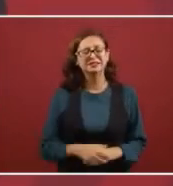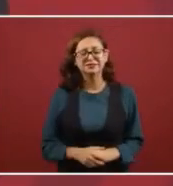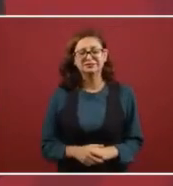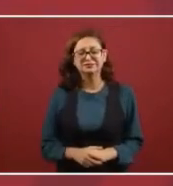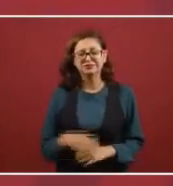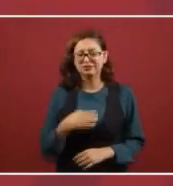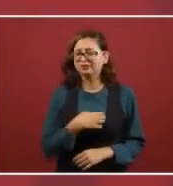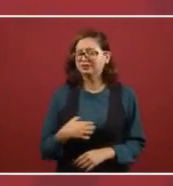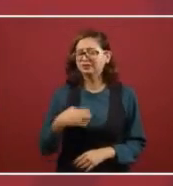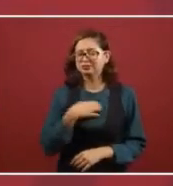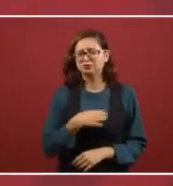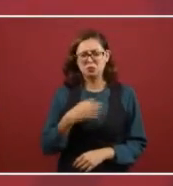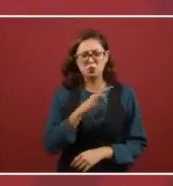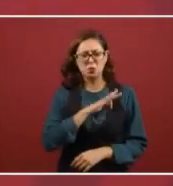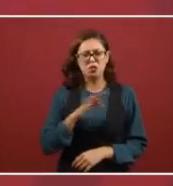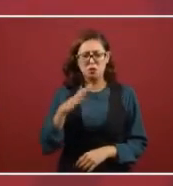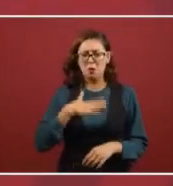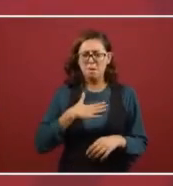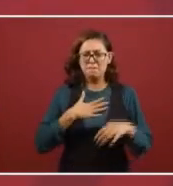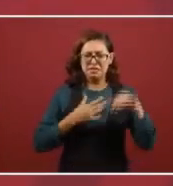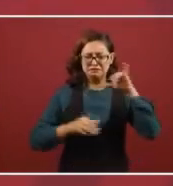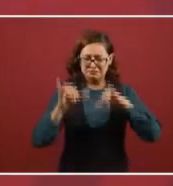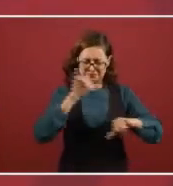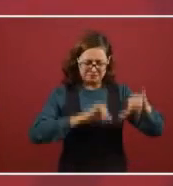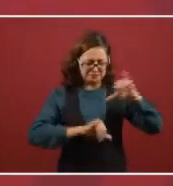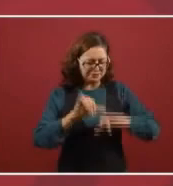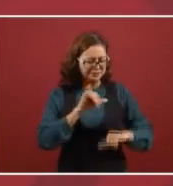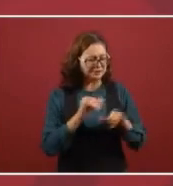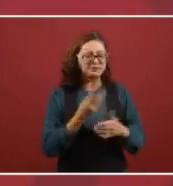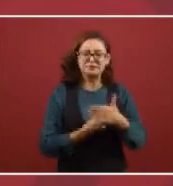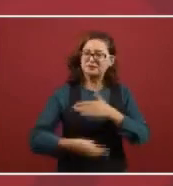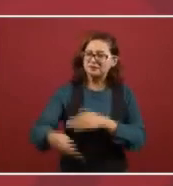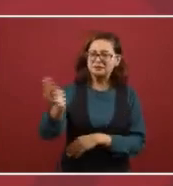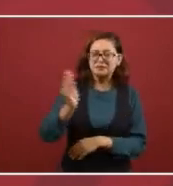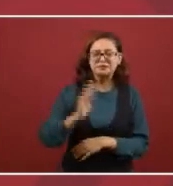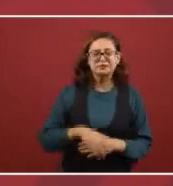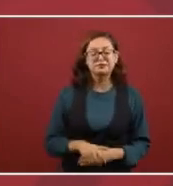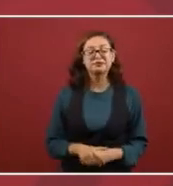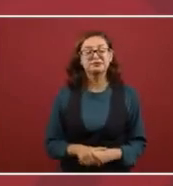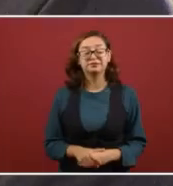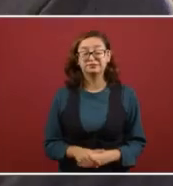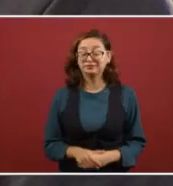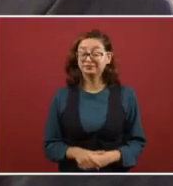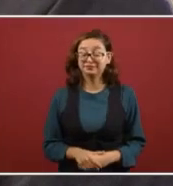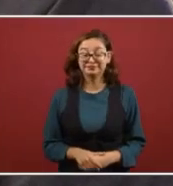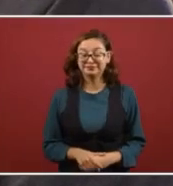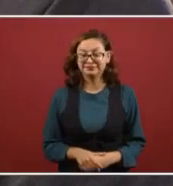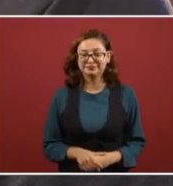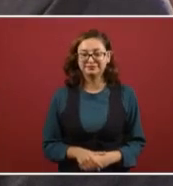conditions are, how much at risk he is, and all that. And they question a lot.